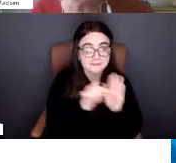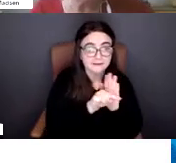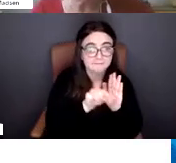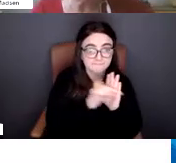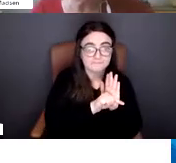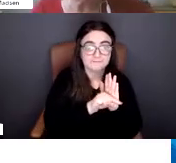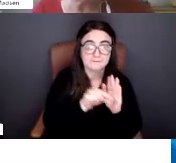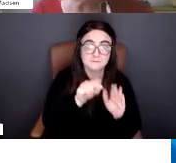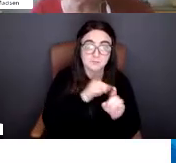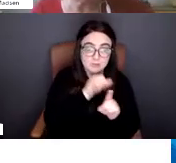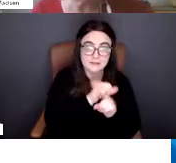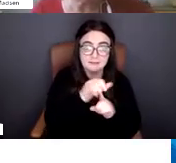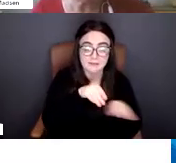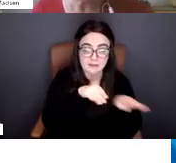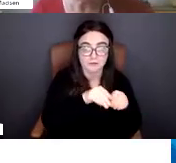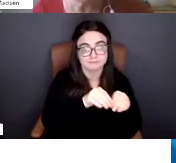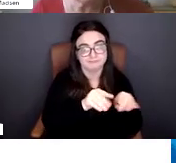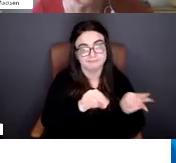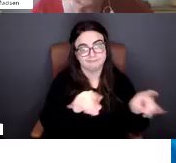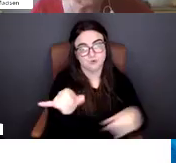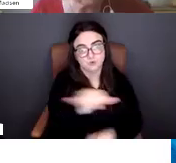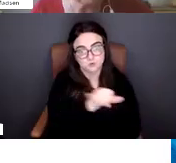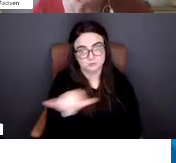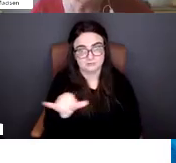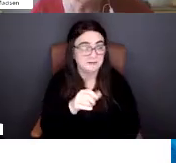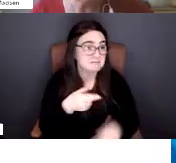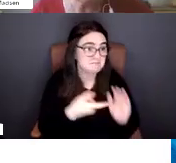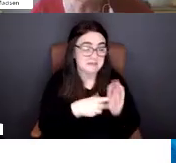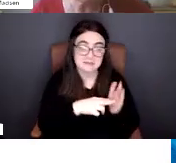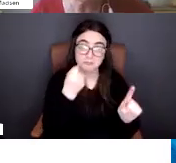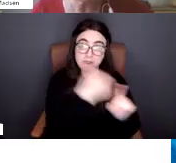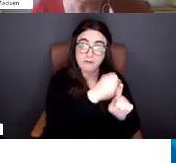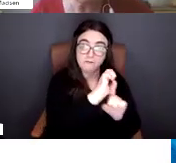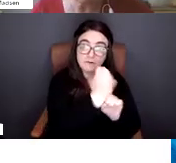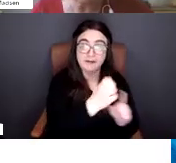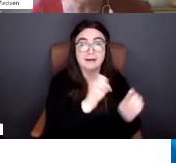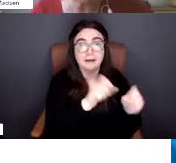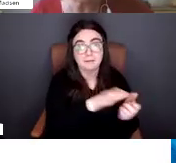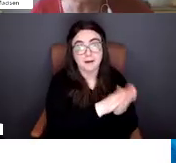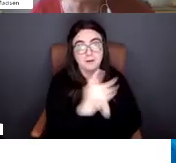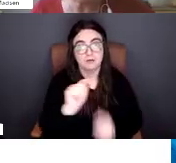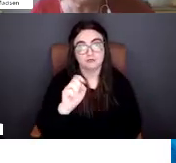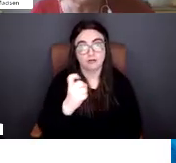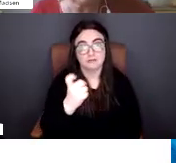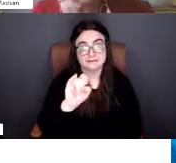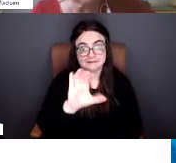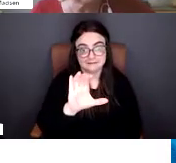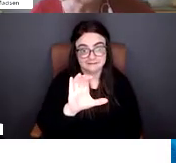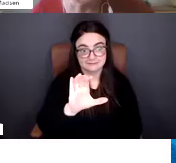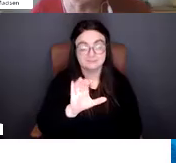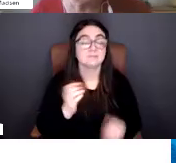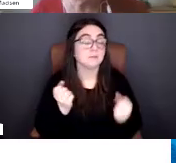a toxic environment. As such, many workshops now focus on community